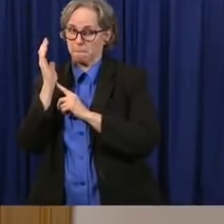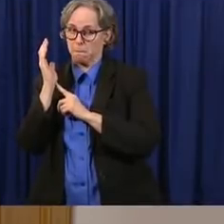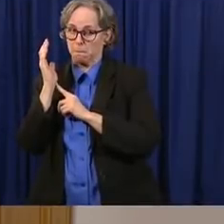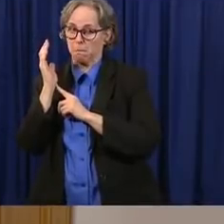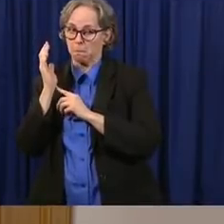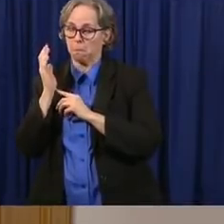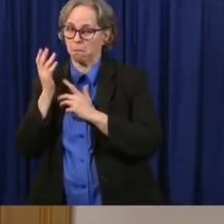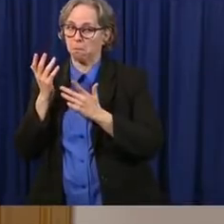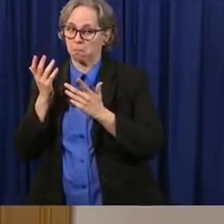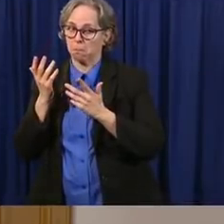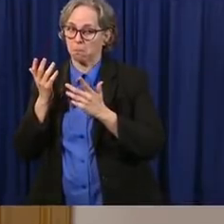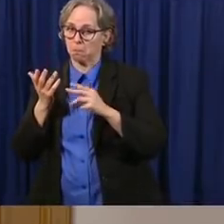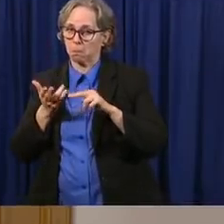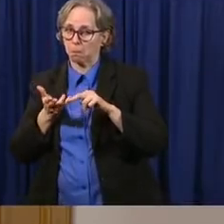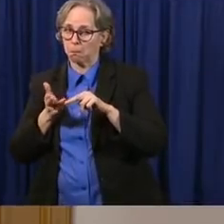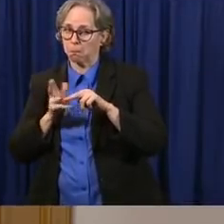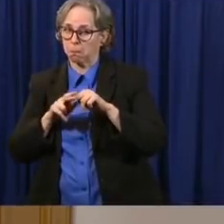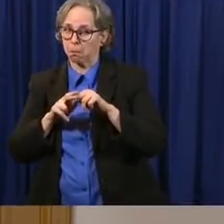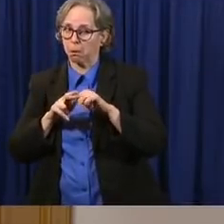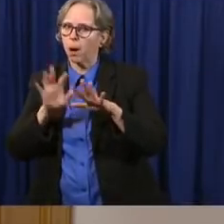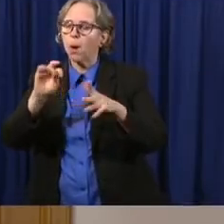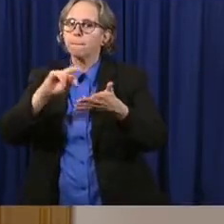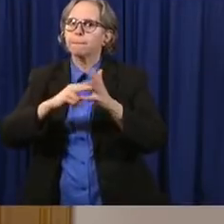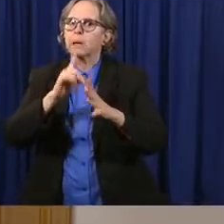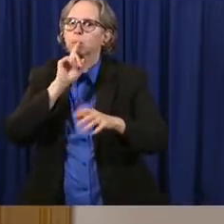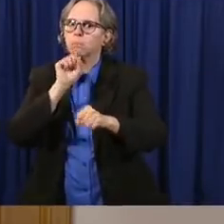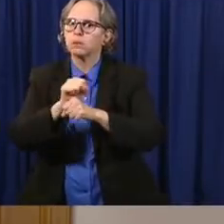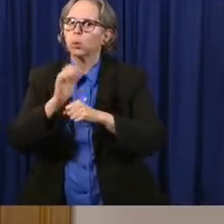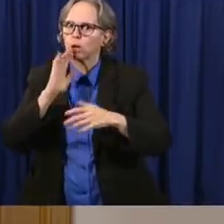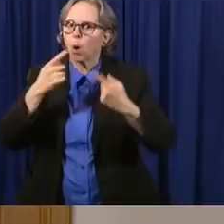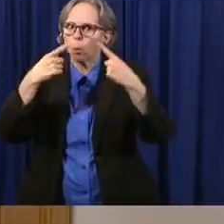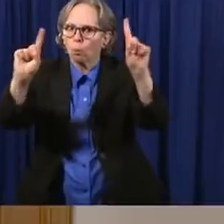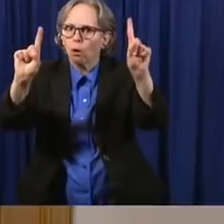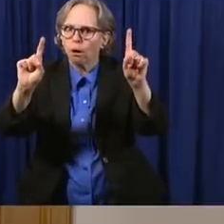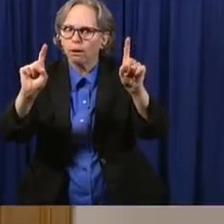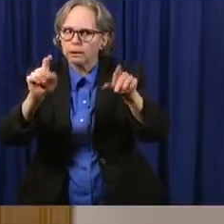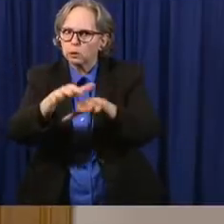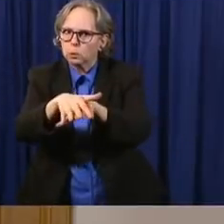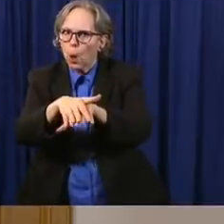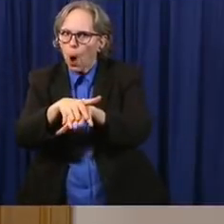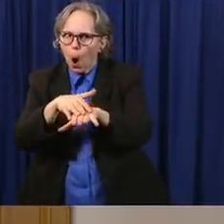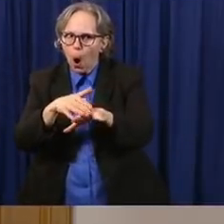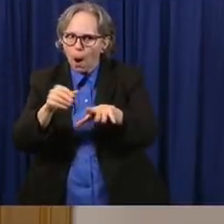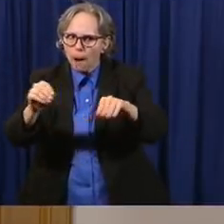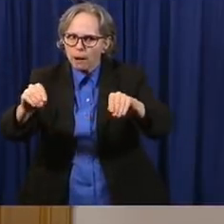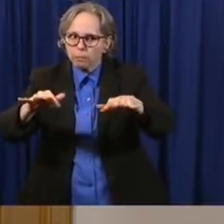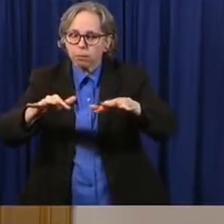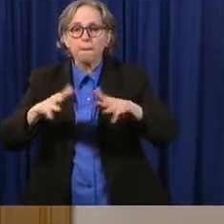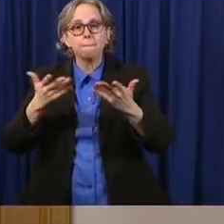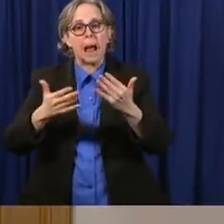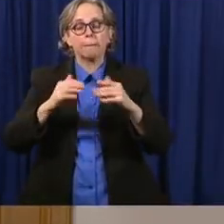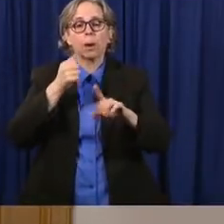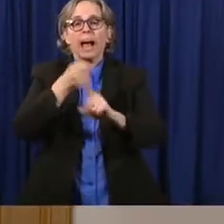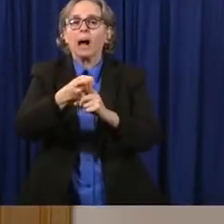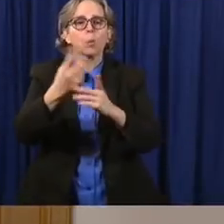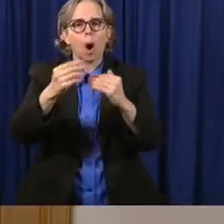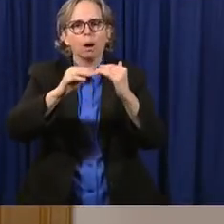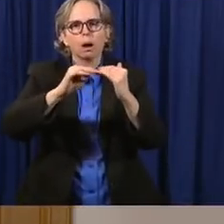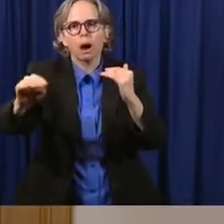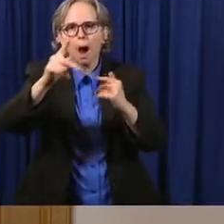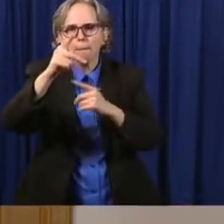really slowed that down. And so we may be at a plateau and then start back